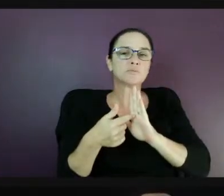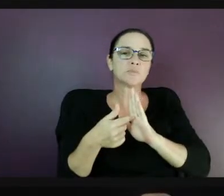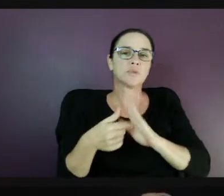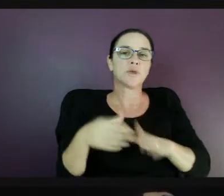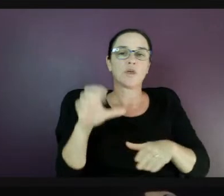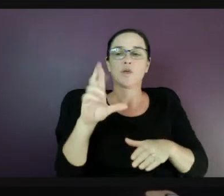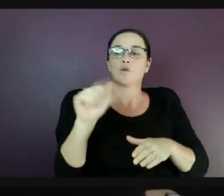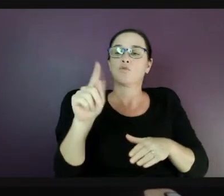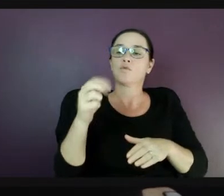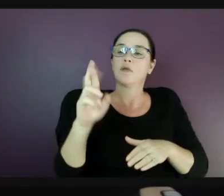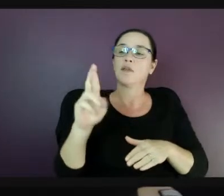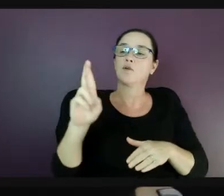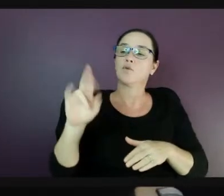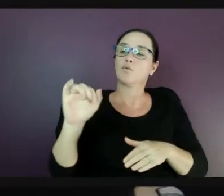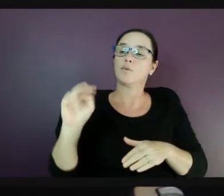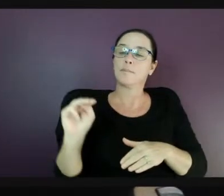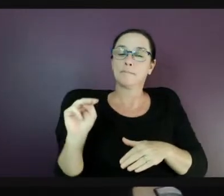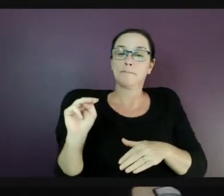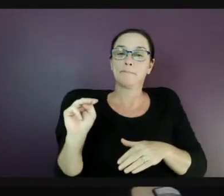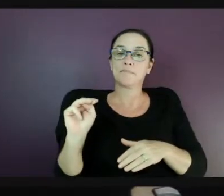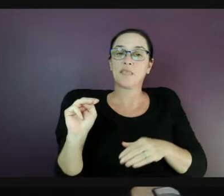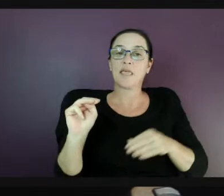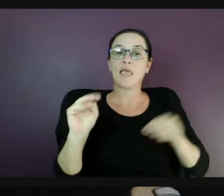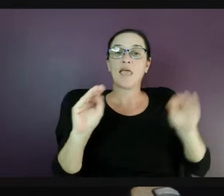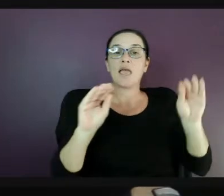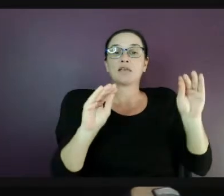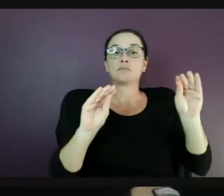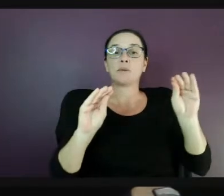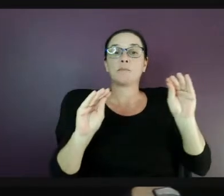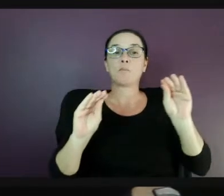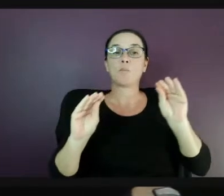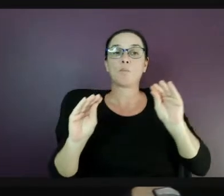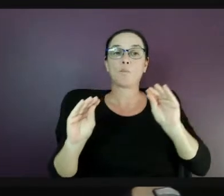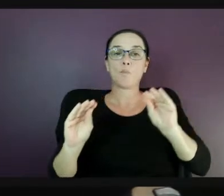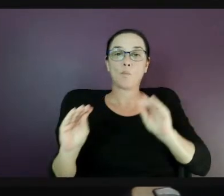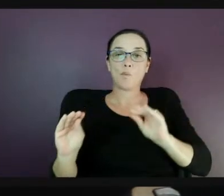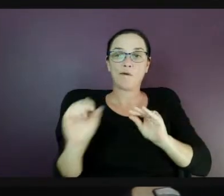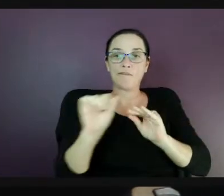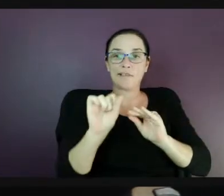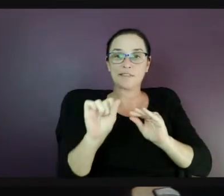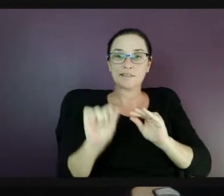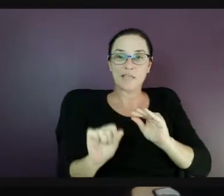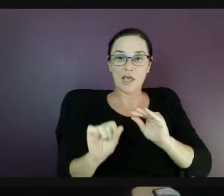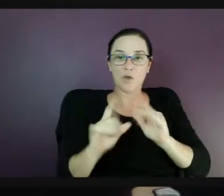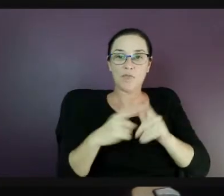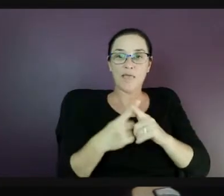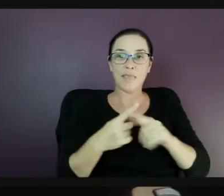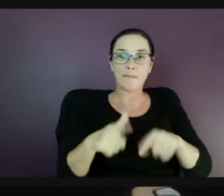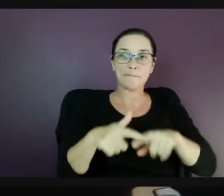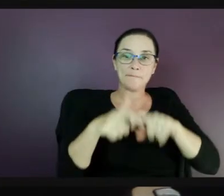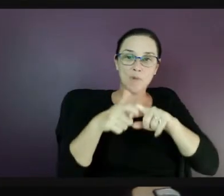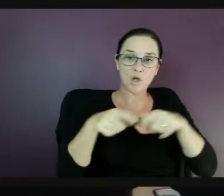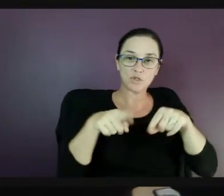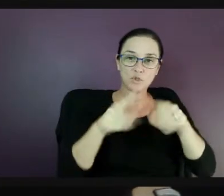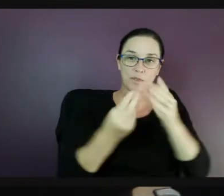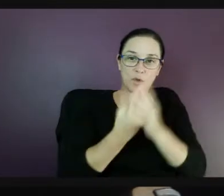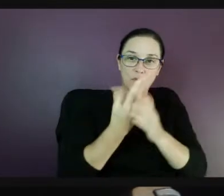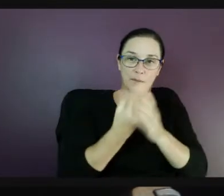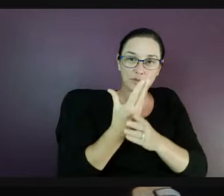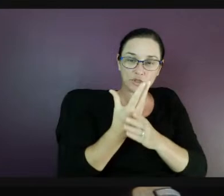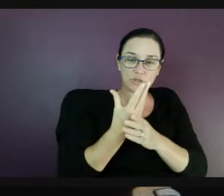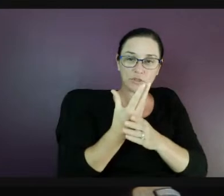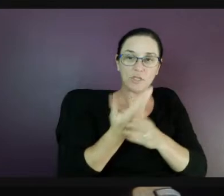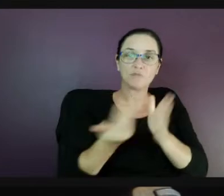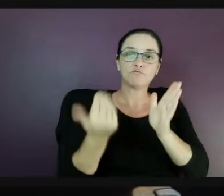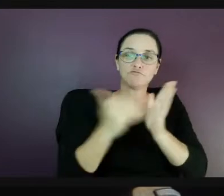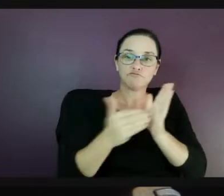Rim has been moving south and then pausing a little bit during each eruption, moving south and pausing, moving south and pausing, moving south and